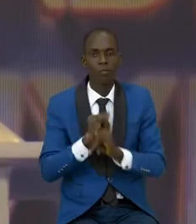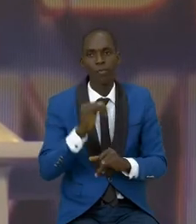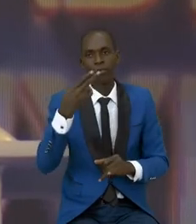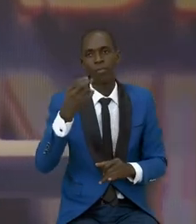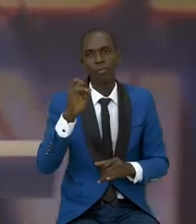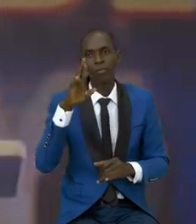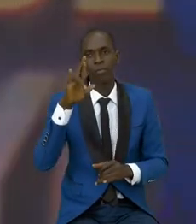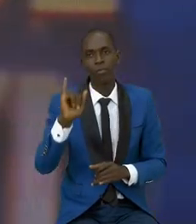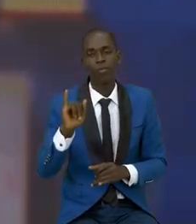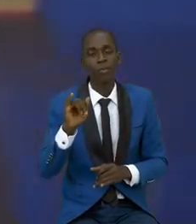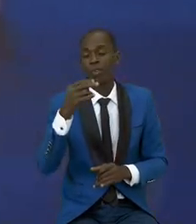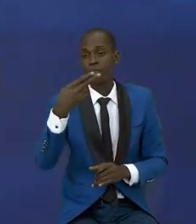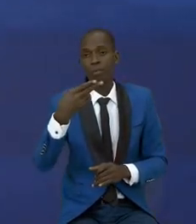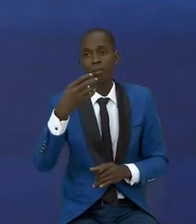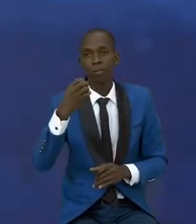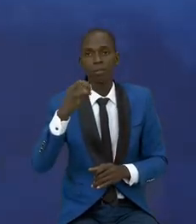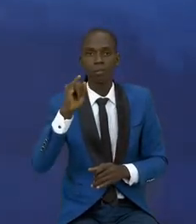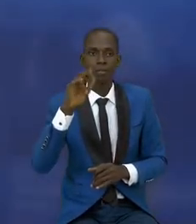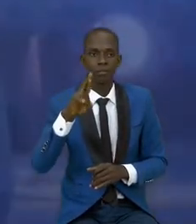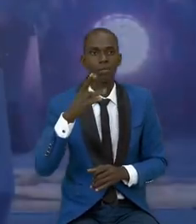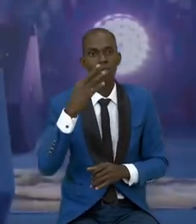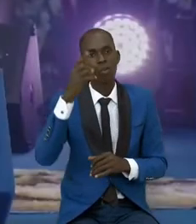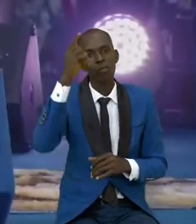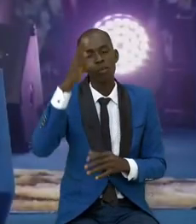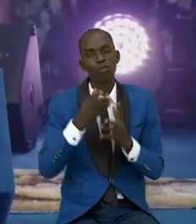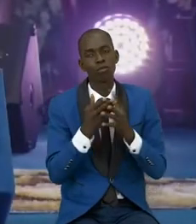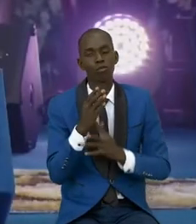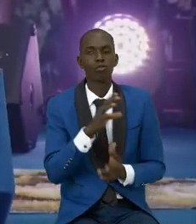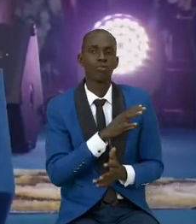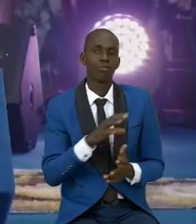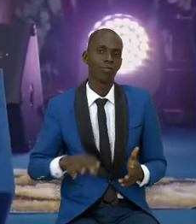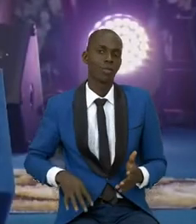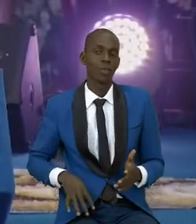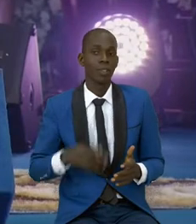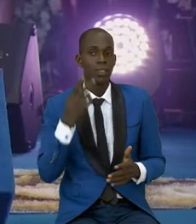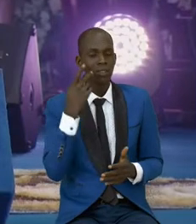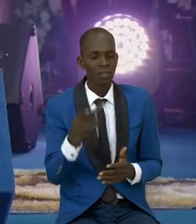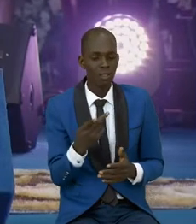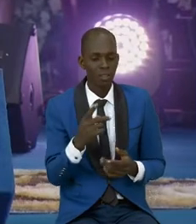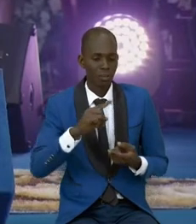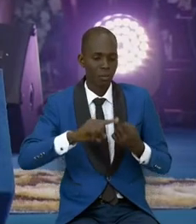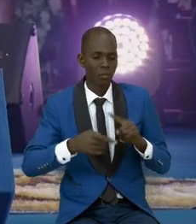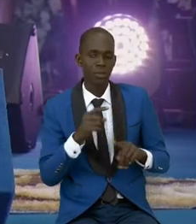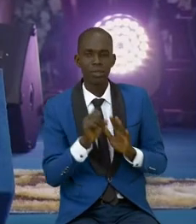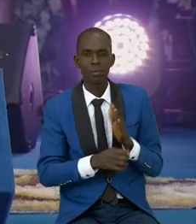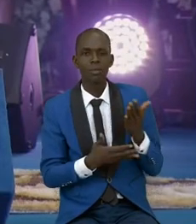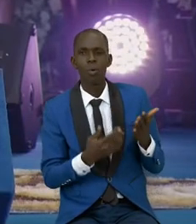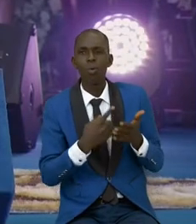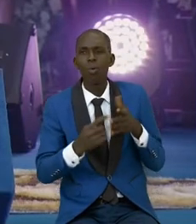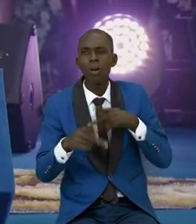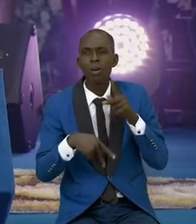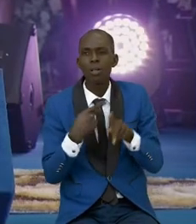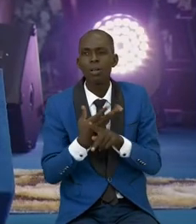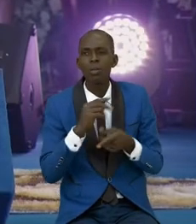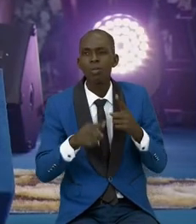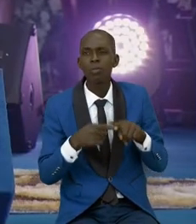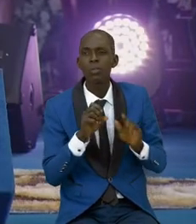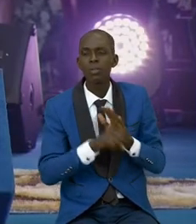Before I leave that point, relationship. What kind of relationship? Come back